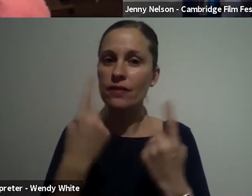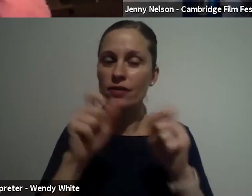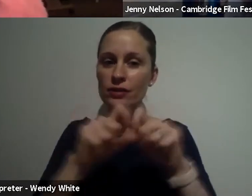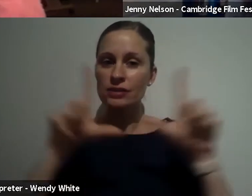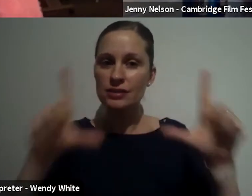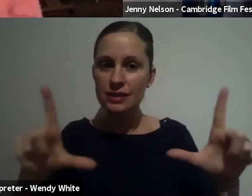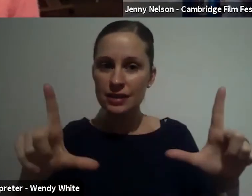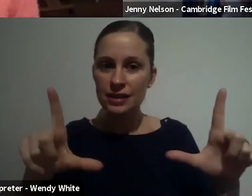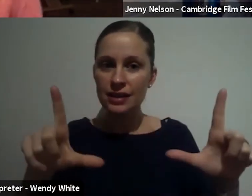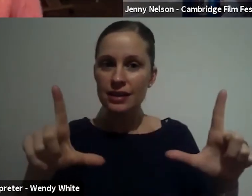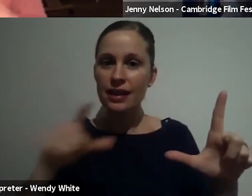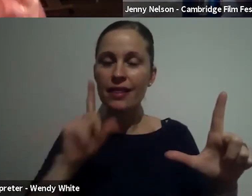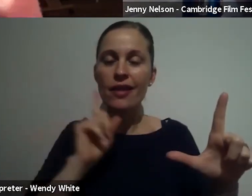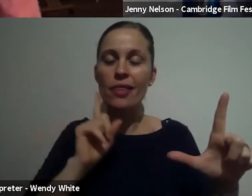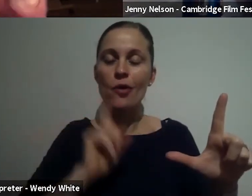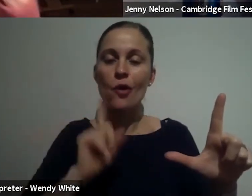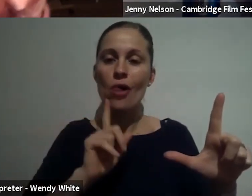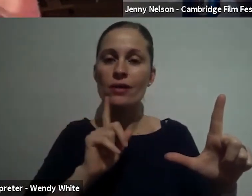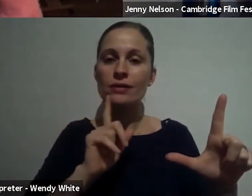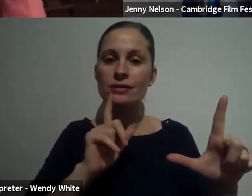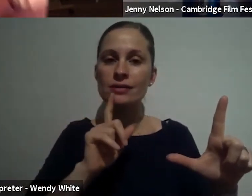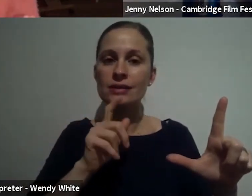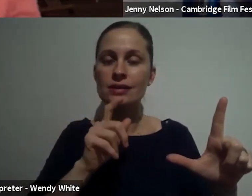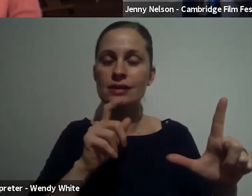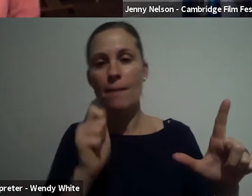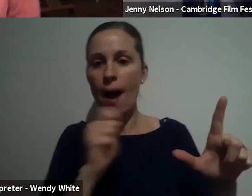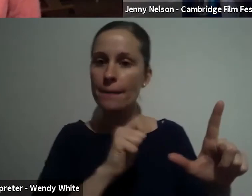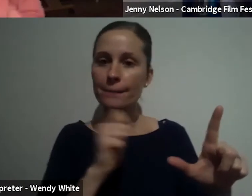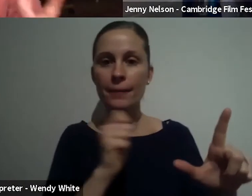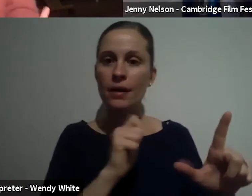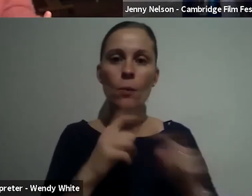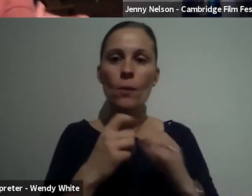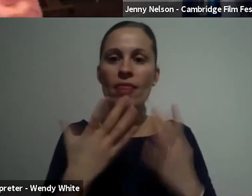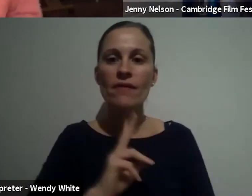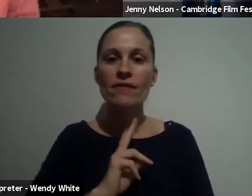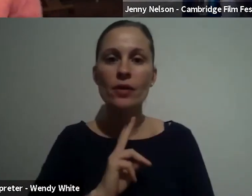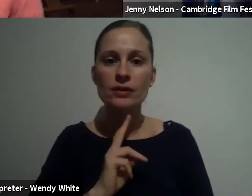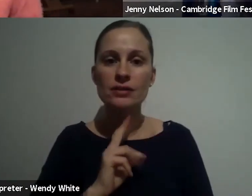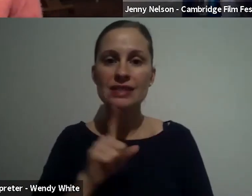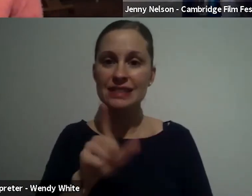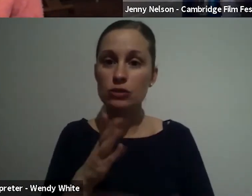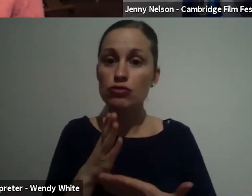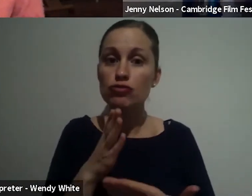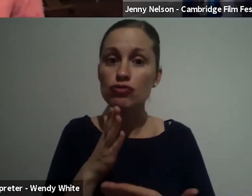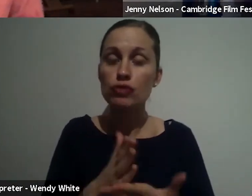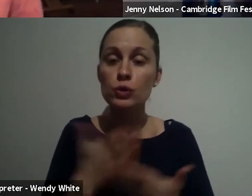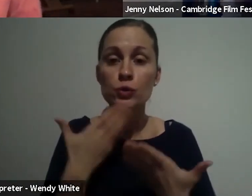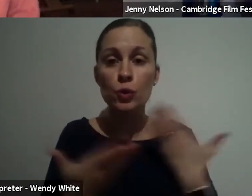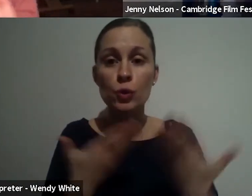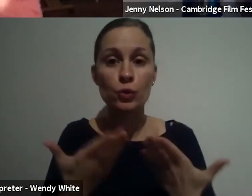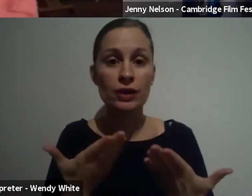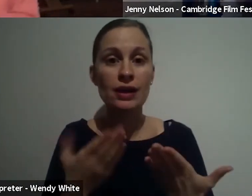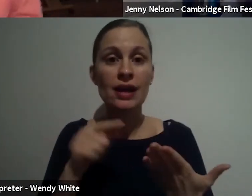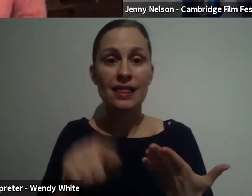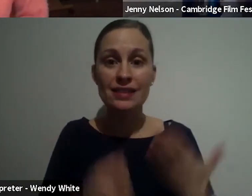girls are singing without real singing, not without voices, it's a true story, not because this is what was happening at